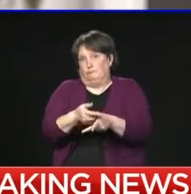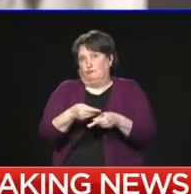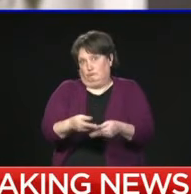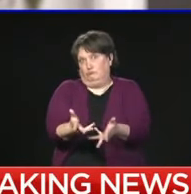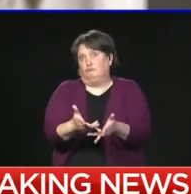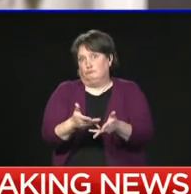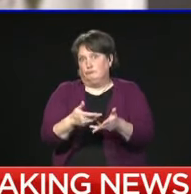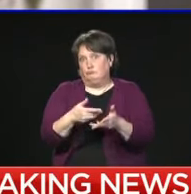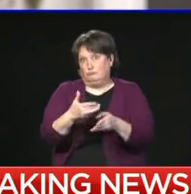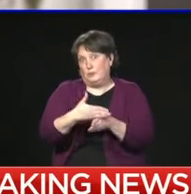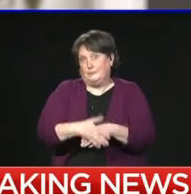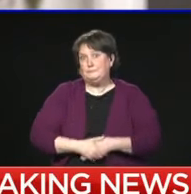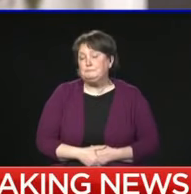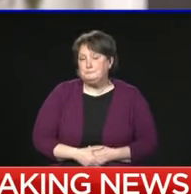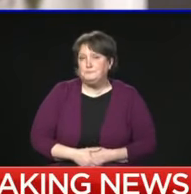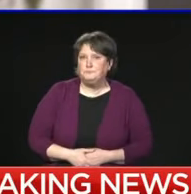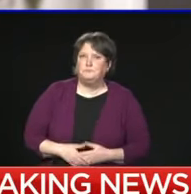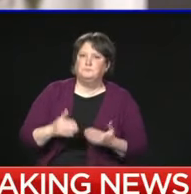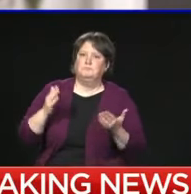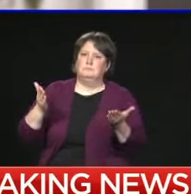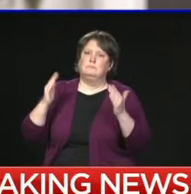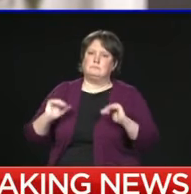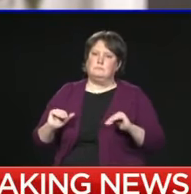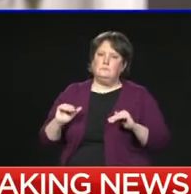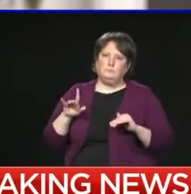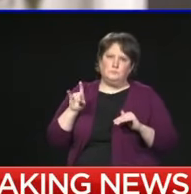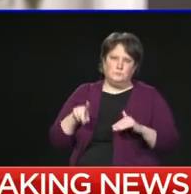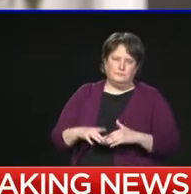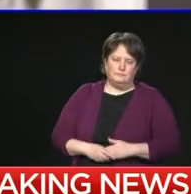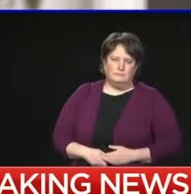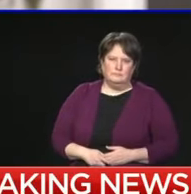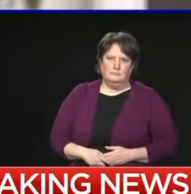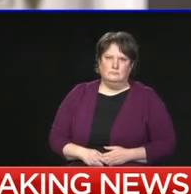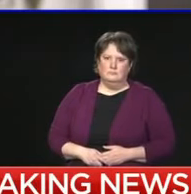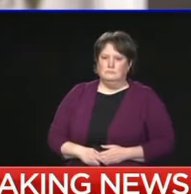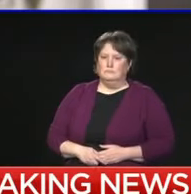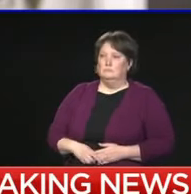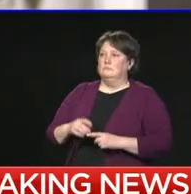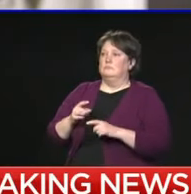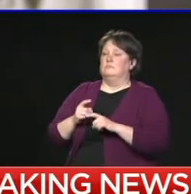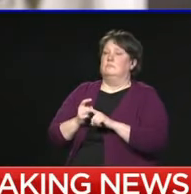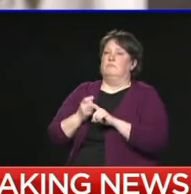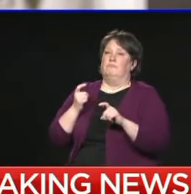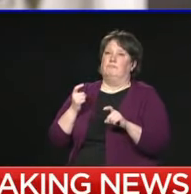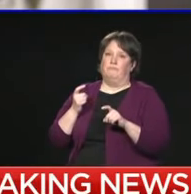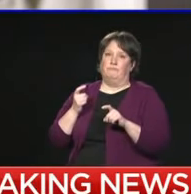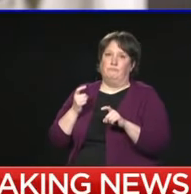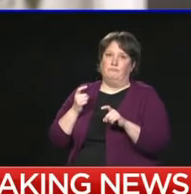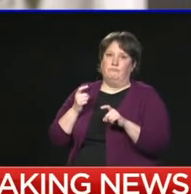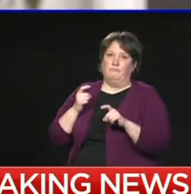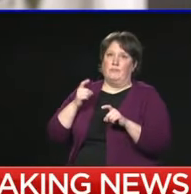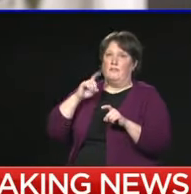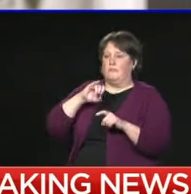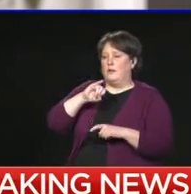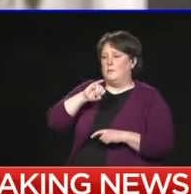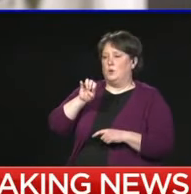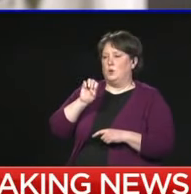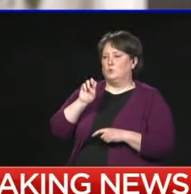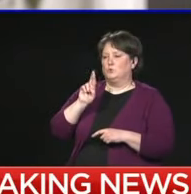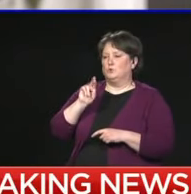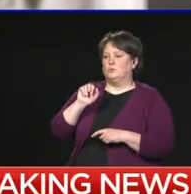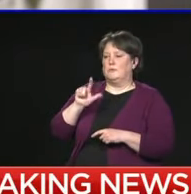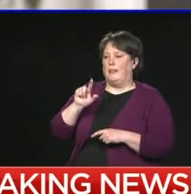question. Next question. Thank you. Merci. The next question is from François Carabin, Journal Métro. Please go